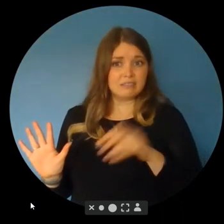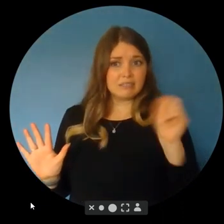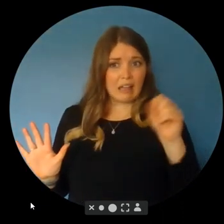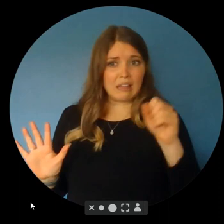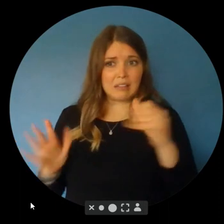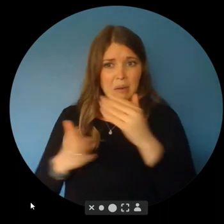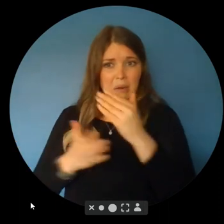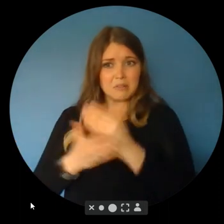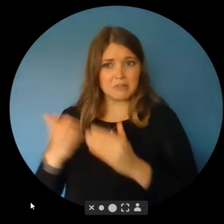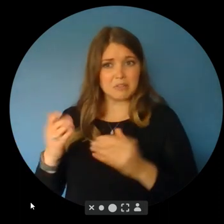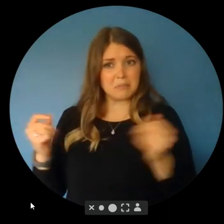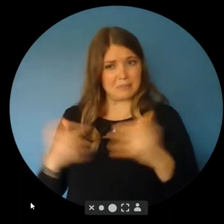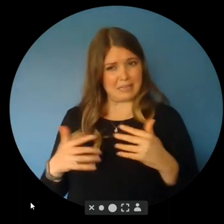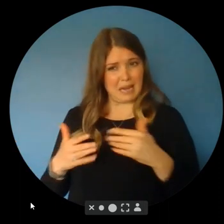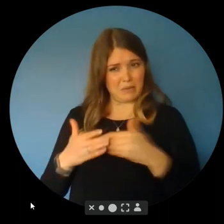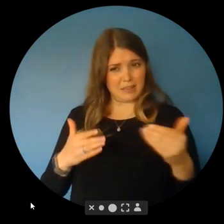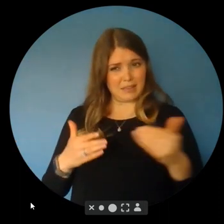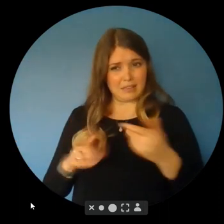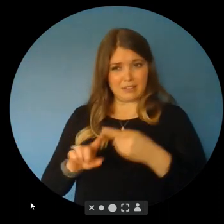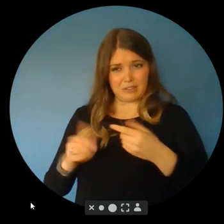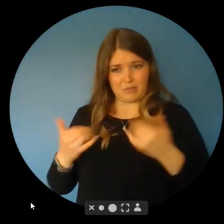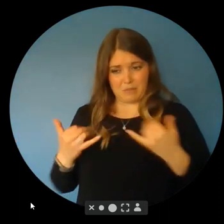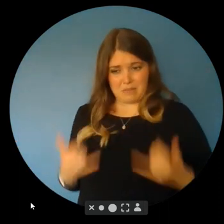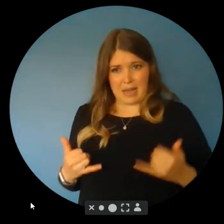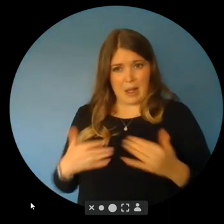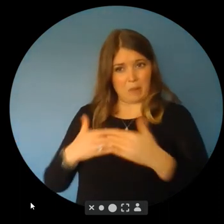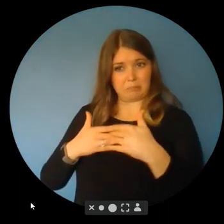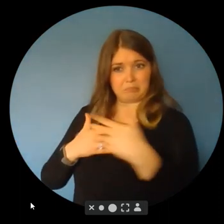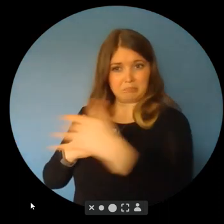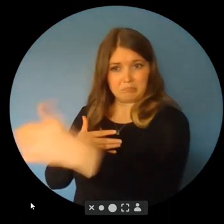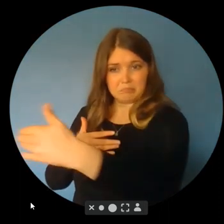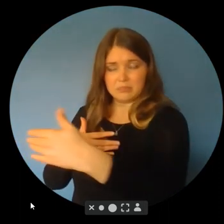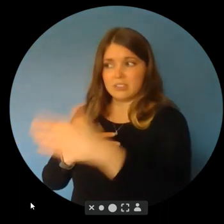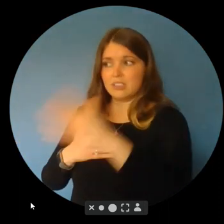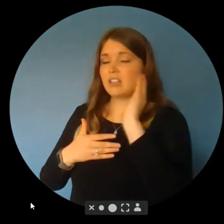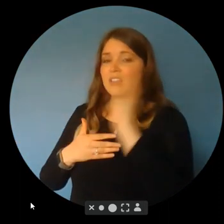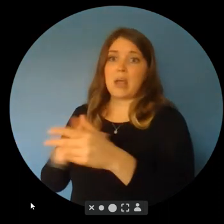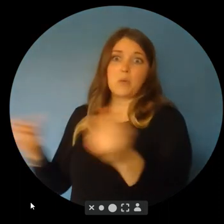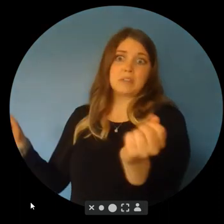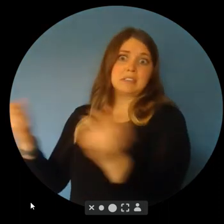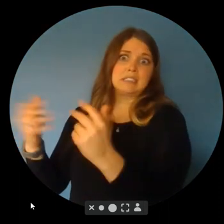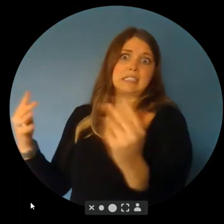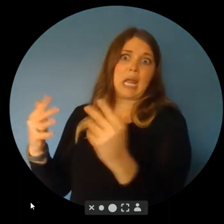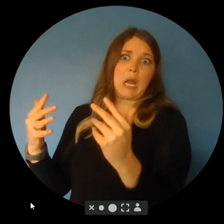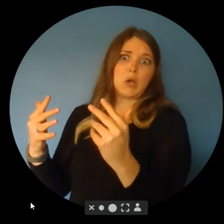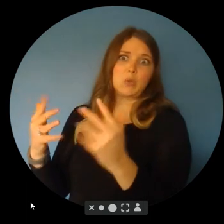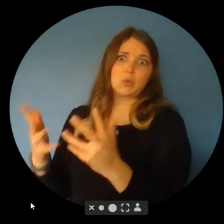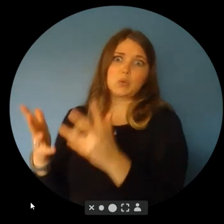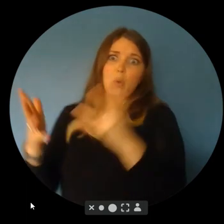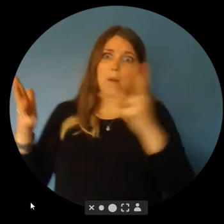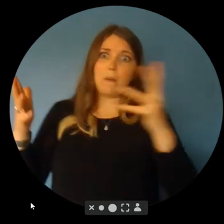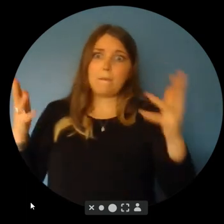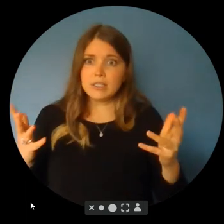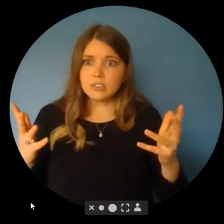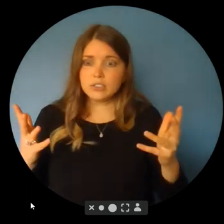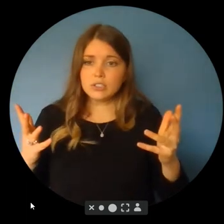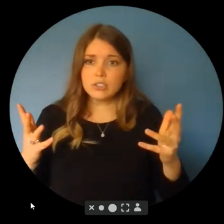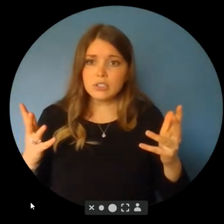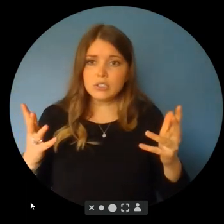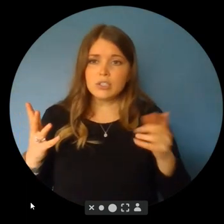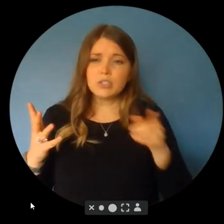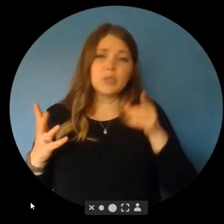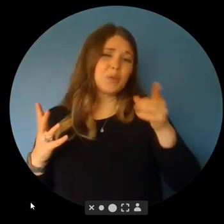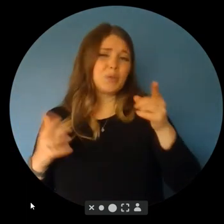some down the road between hither and yon that can scare you so much that you